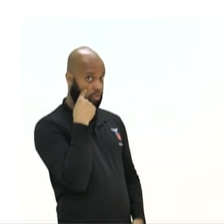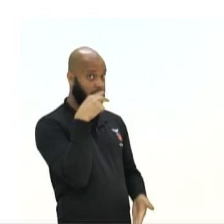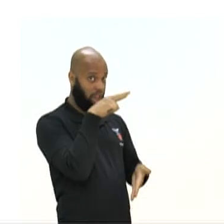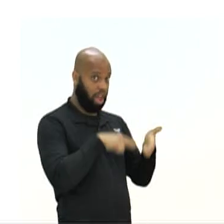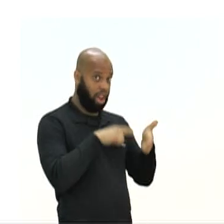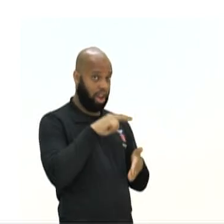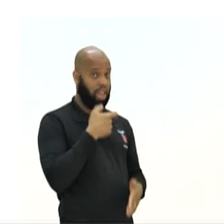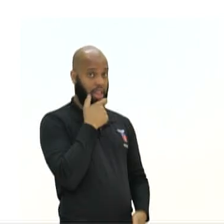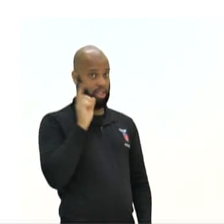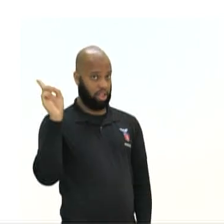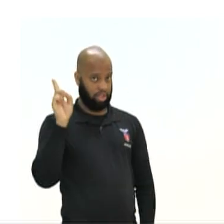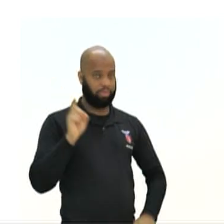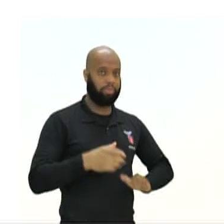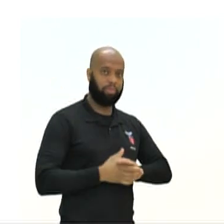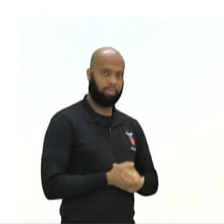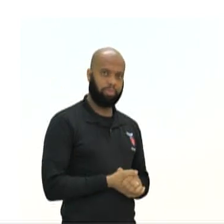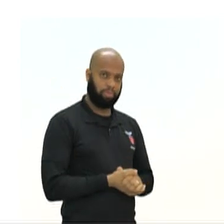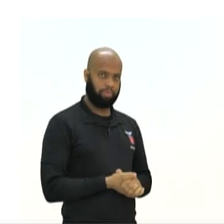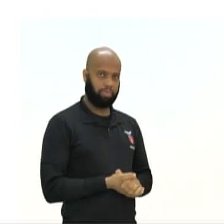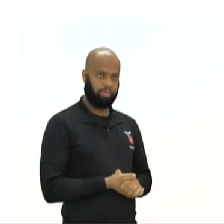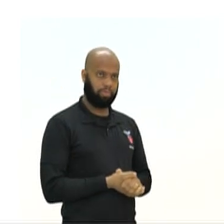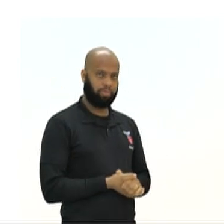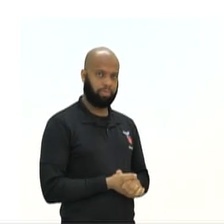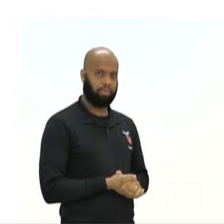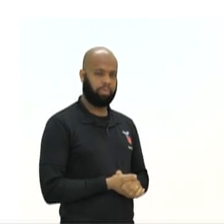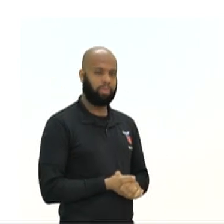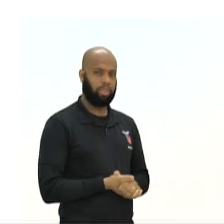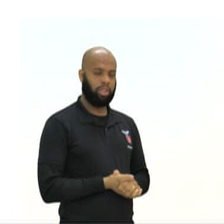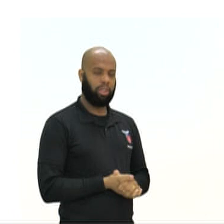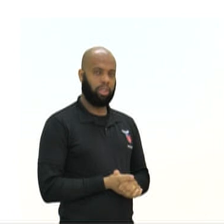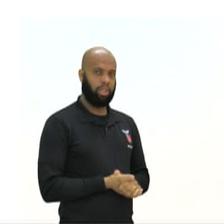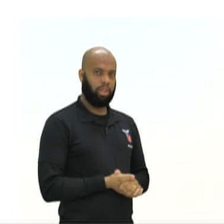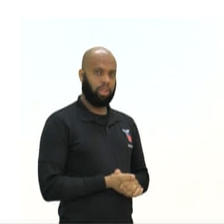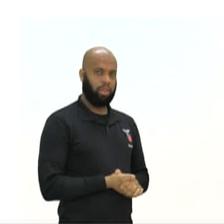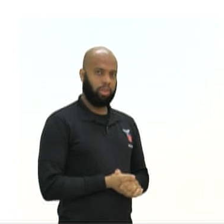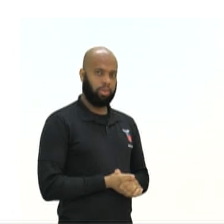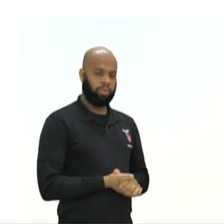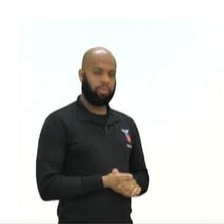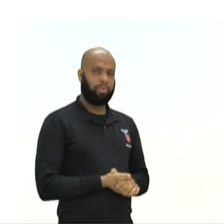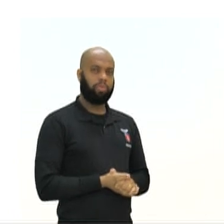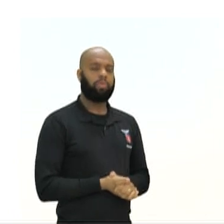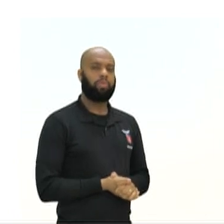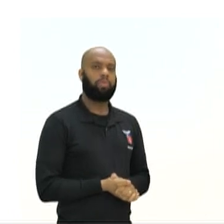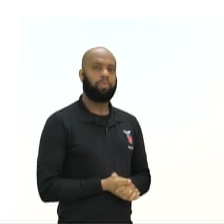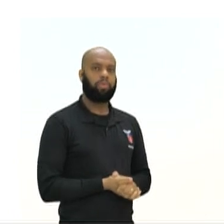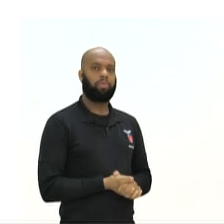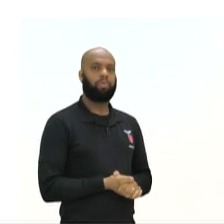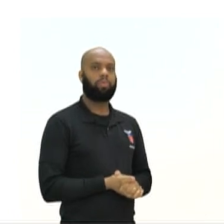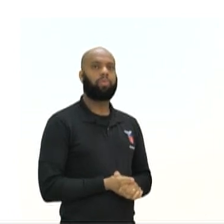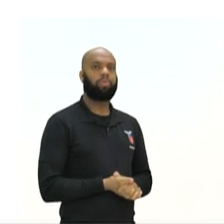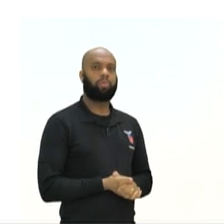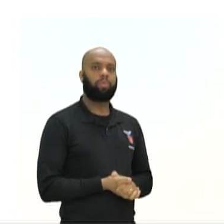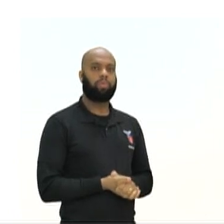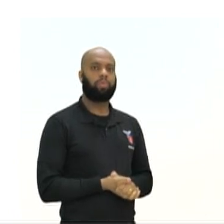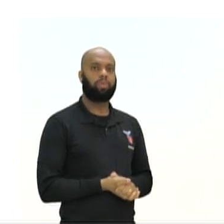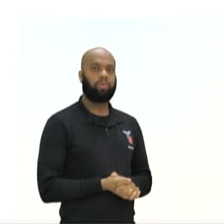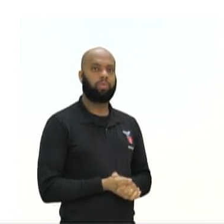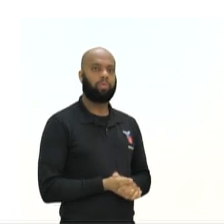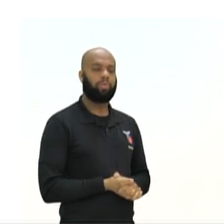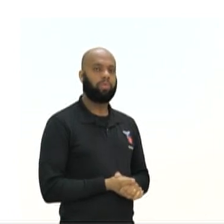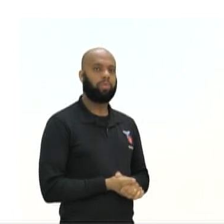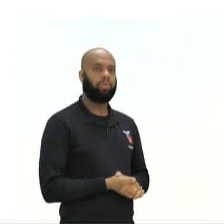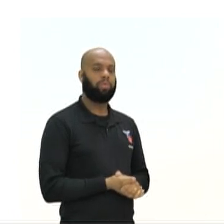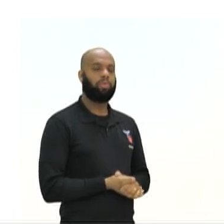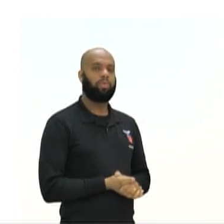John Mayer and James Morrison. There are a lot of artists, but those two artists I really, really feel and I listen